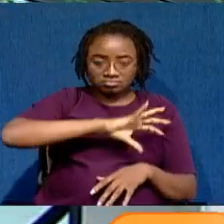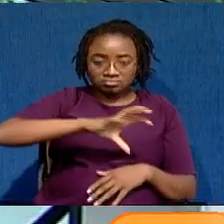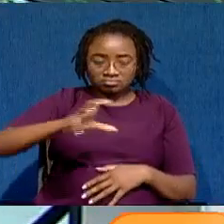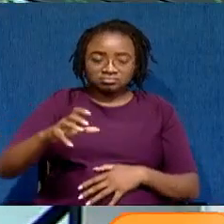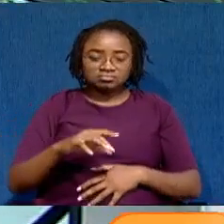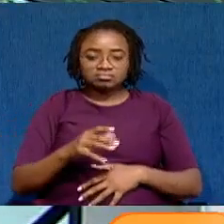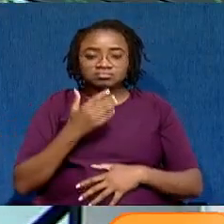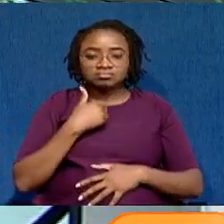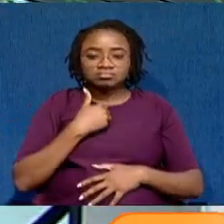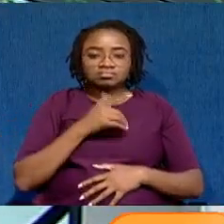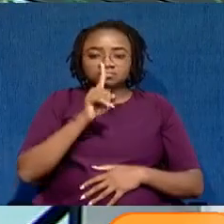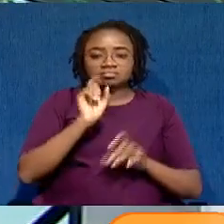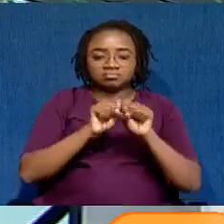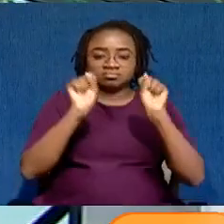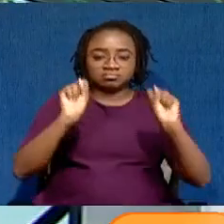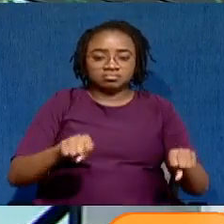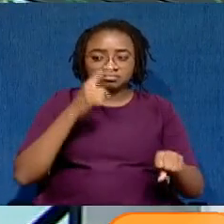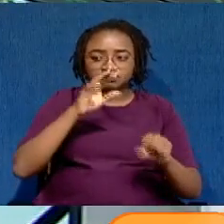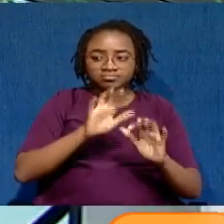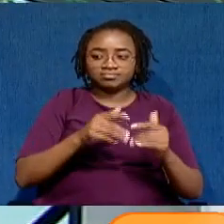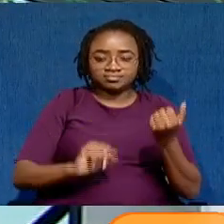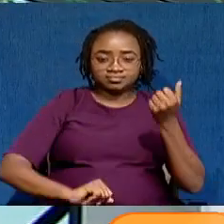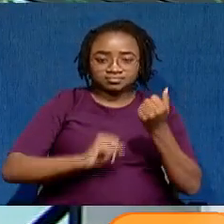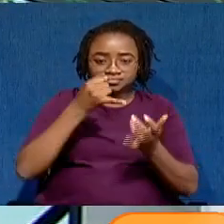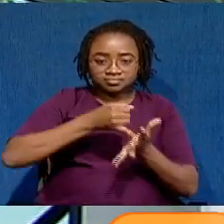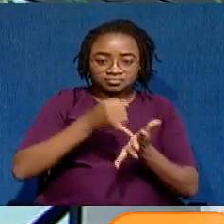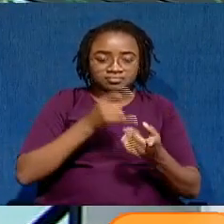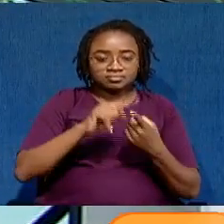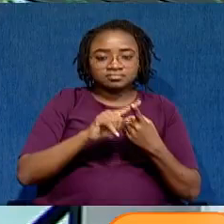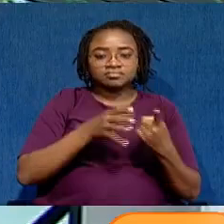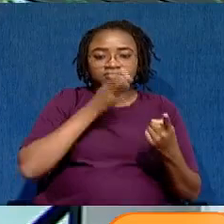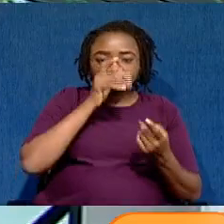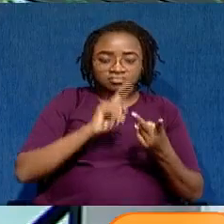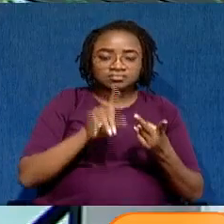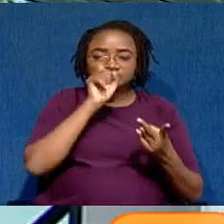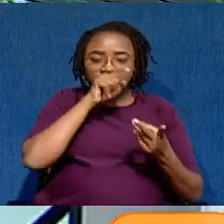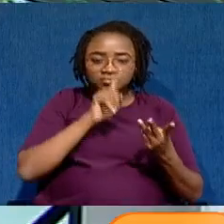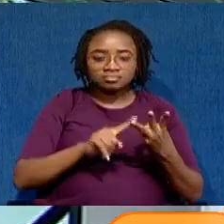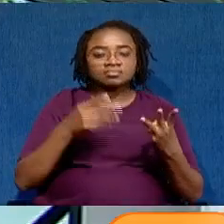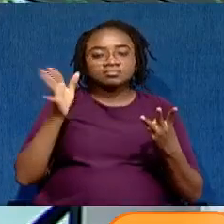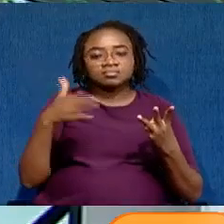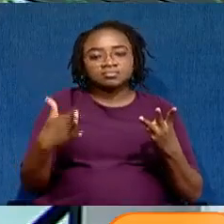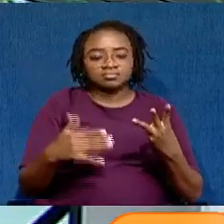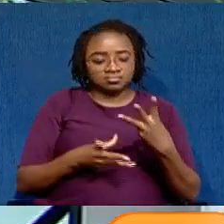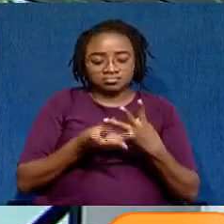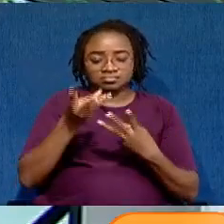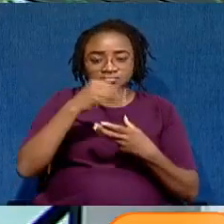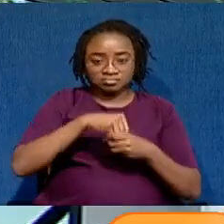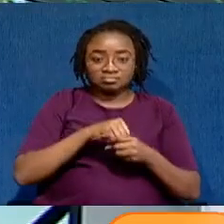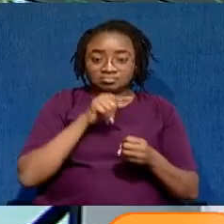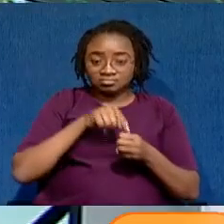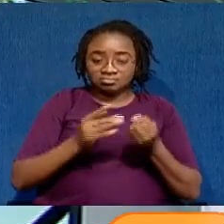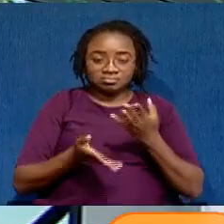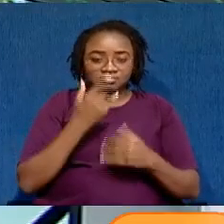from an integrated farming system that combines aquaponics, hydroponics and chicken rearing. The technique allows her to